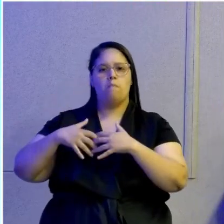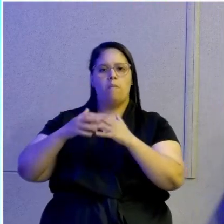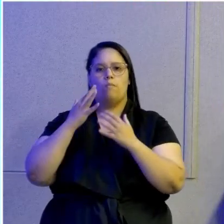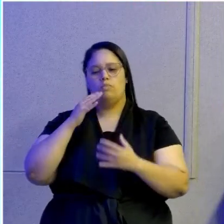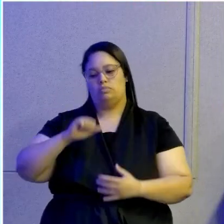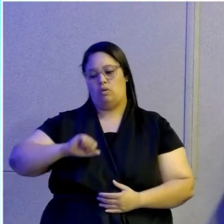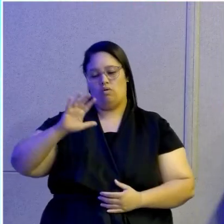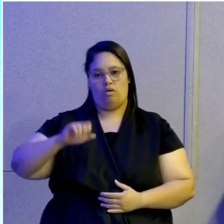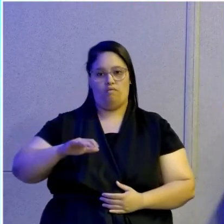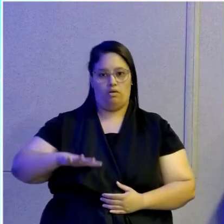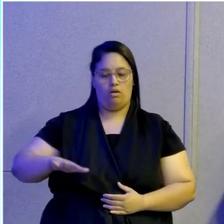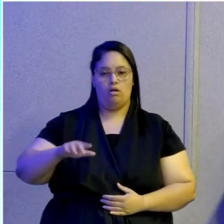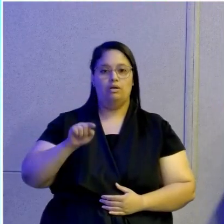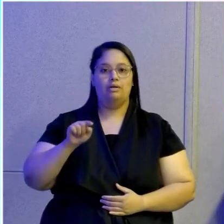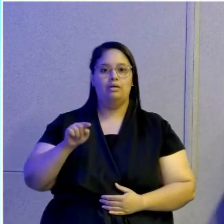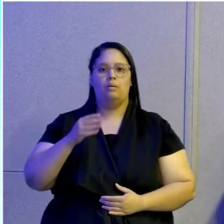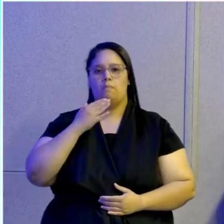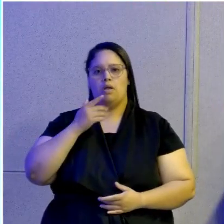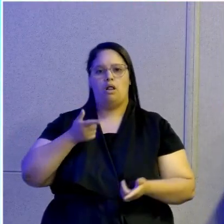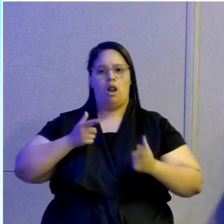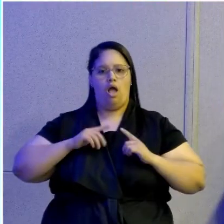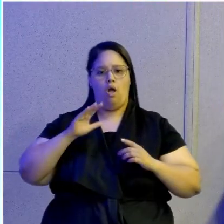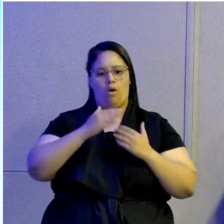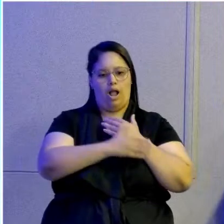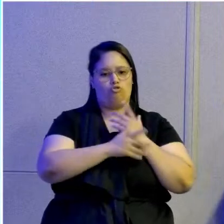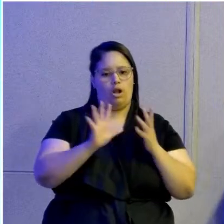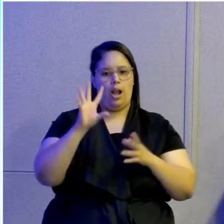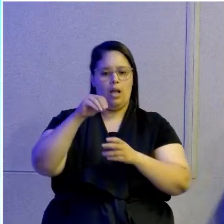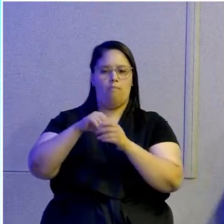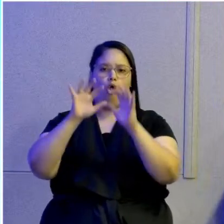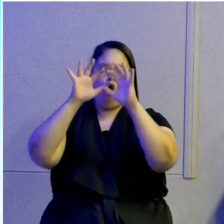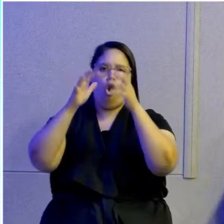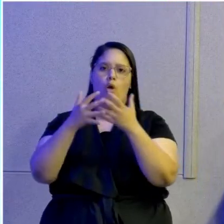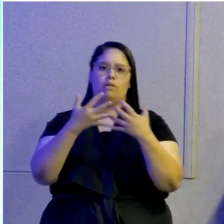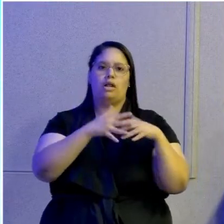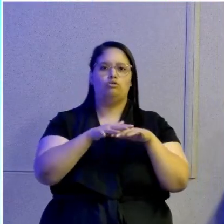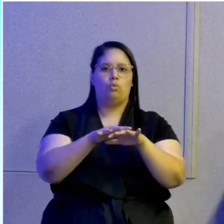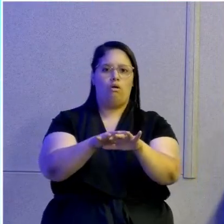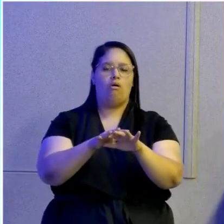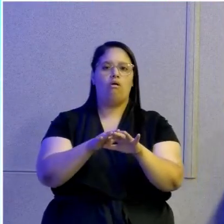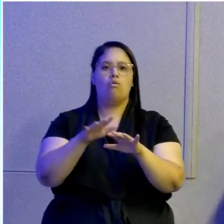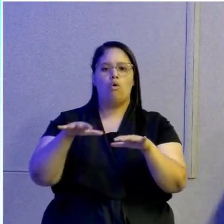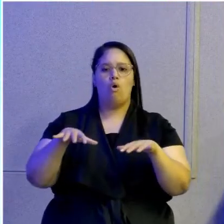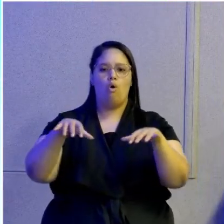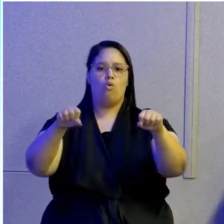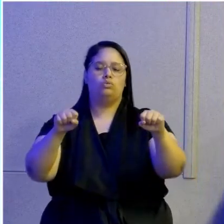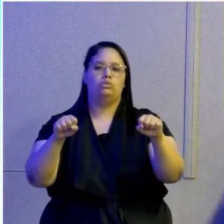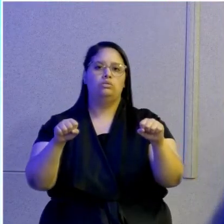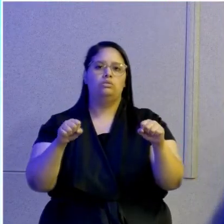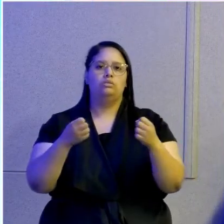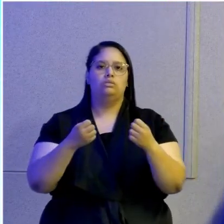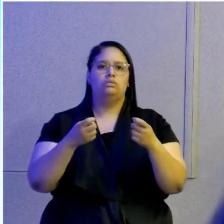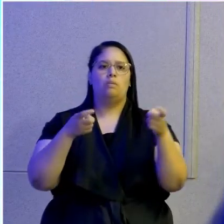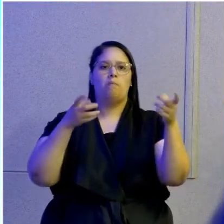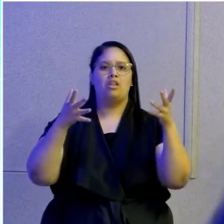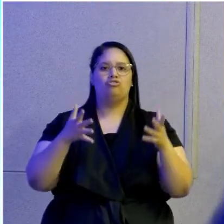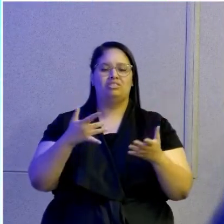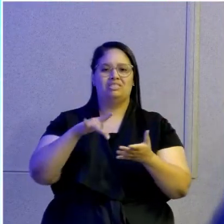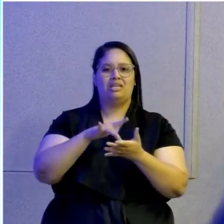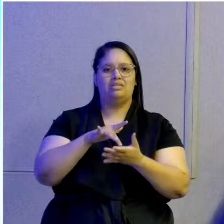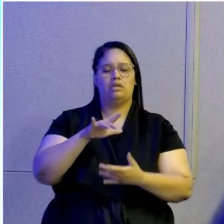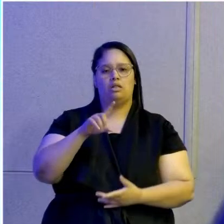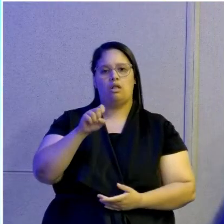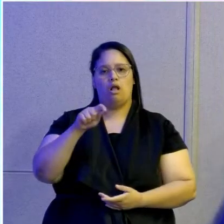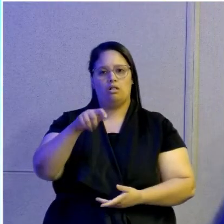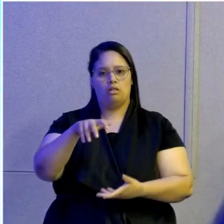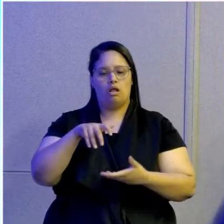South Africa that allowed the country to become part of the global network for hosting, managing CERN data. The